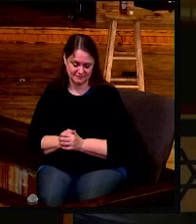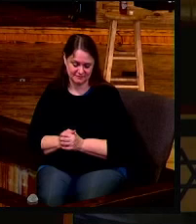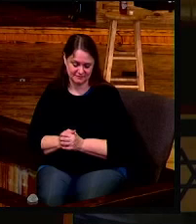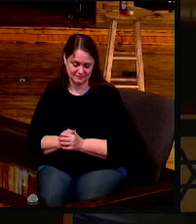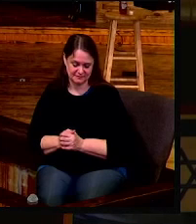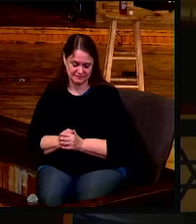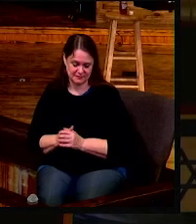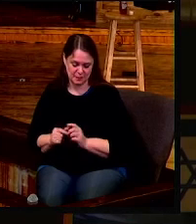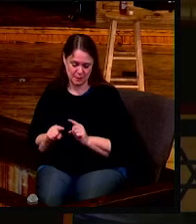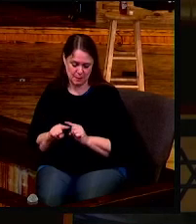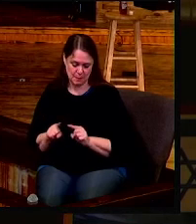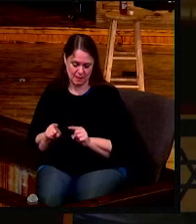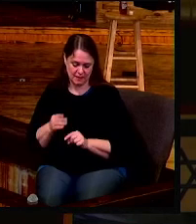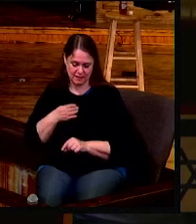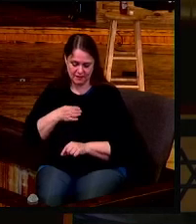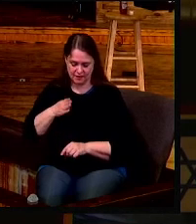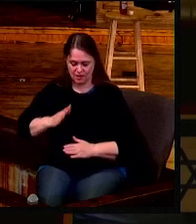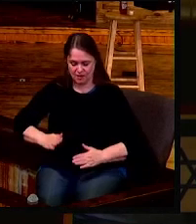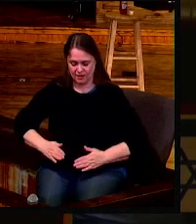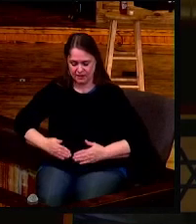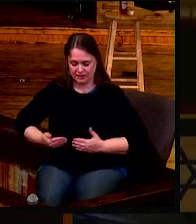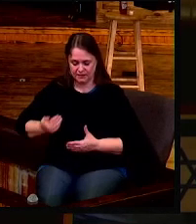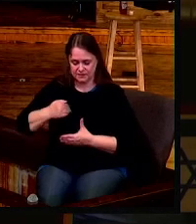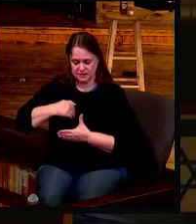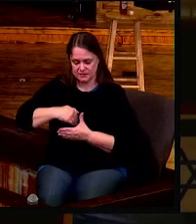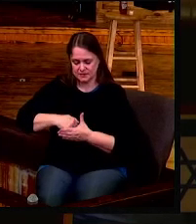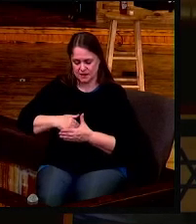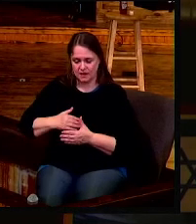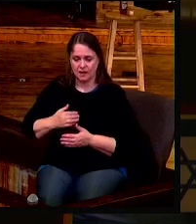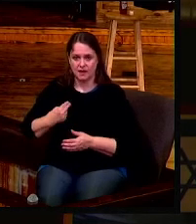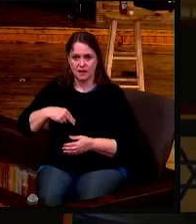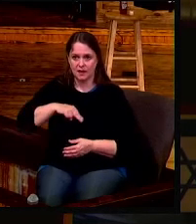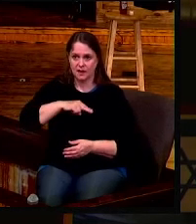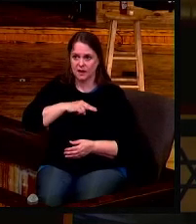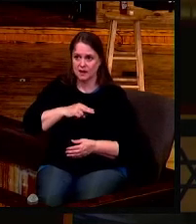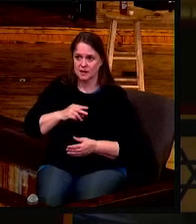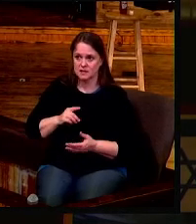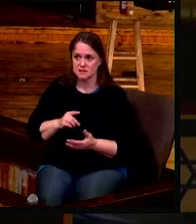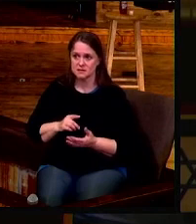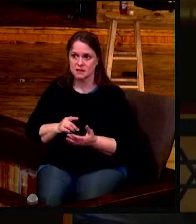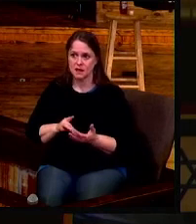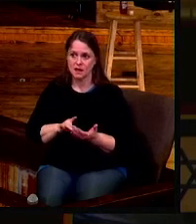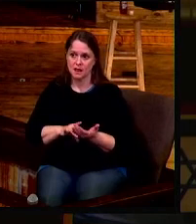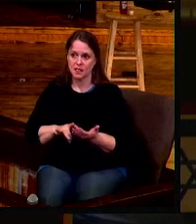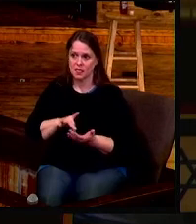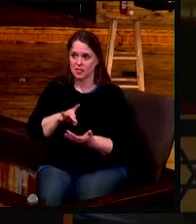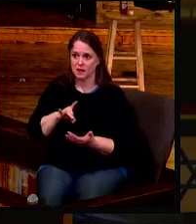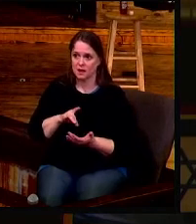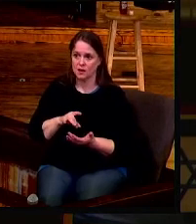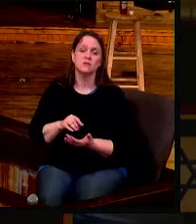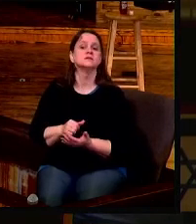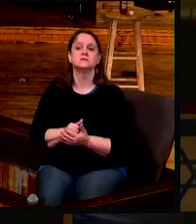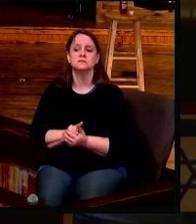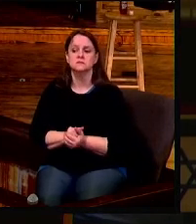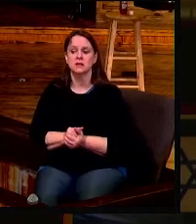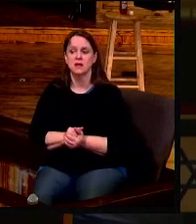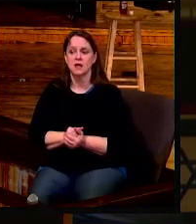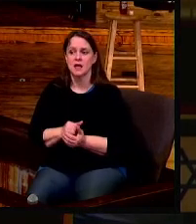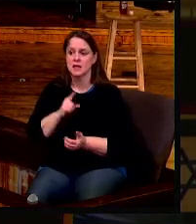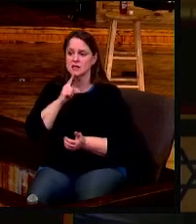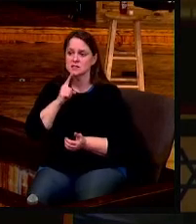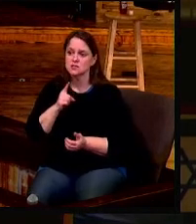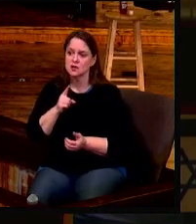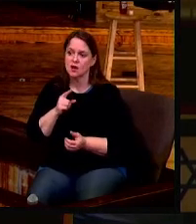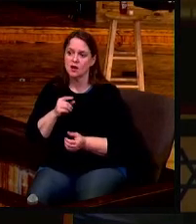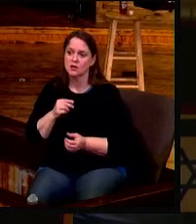But God lives inside us now as the form of the Holy Spirit. And he talks to us daily. He